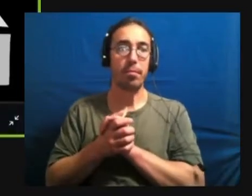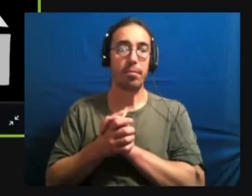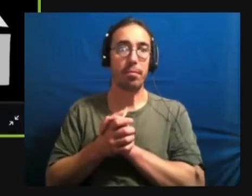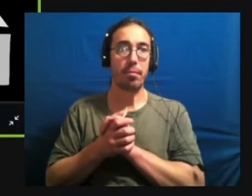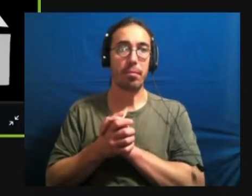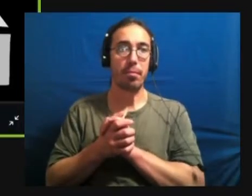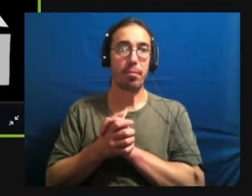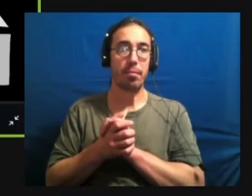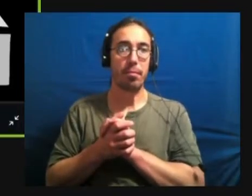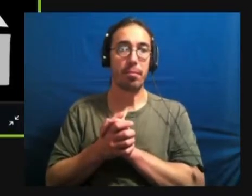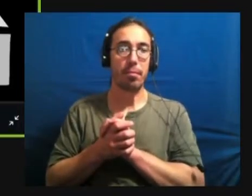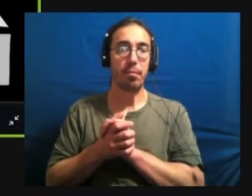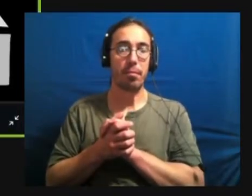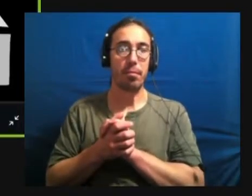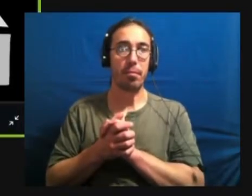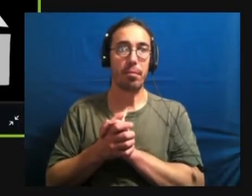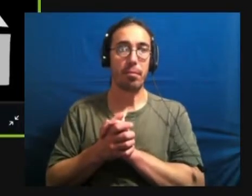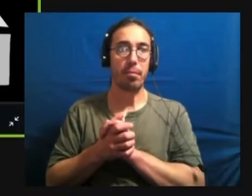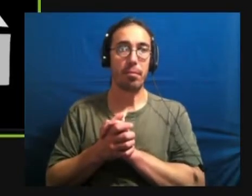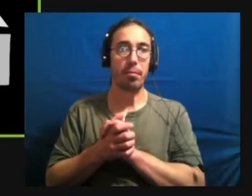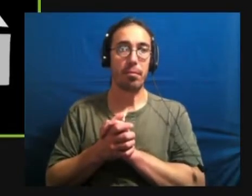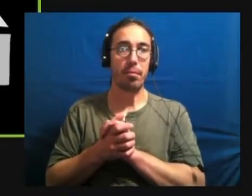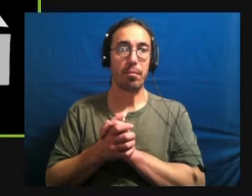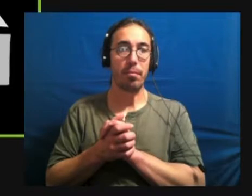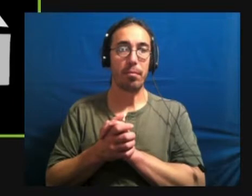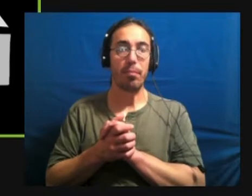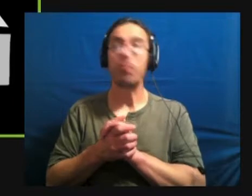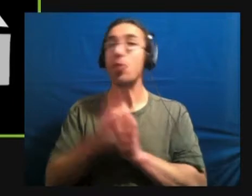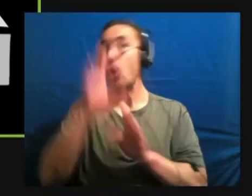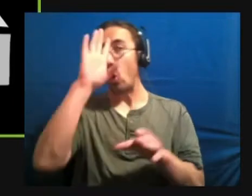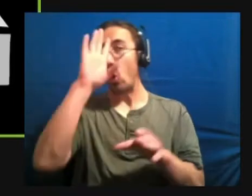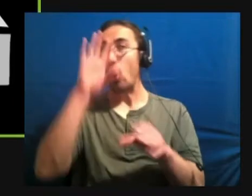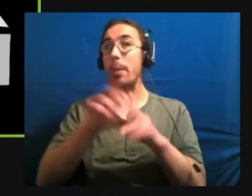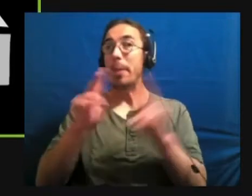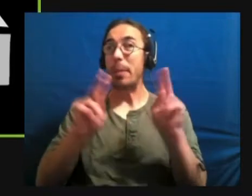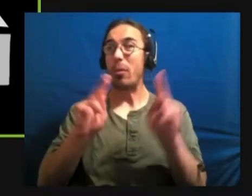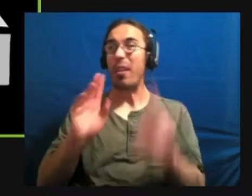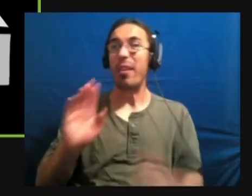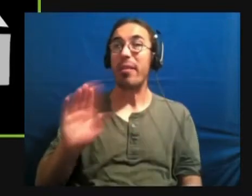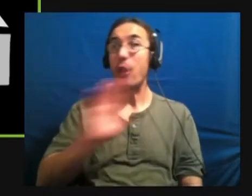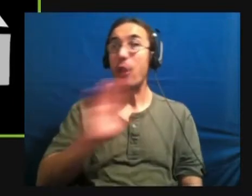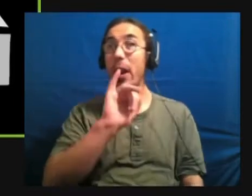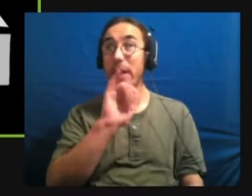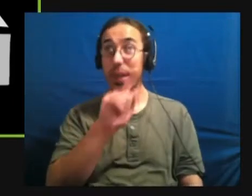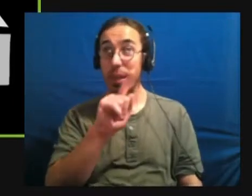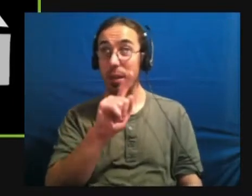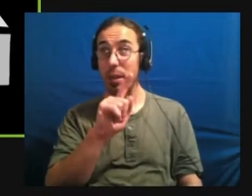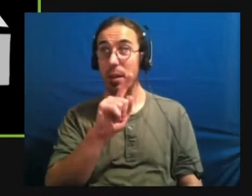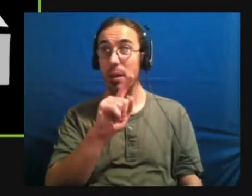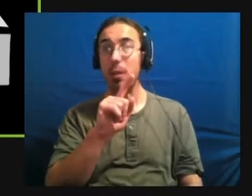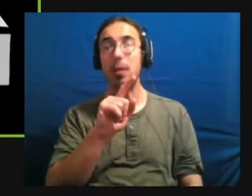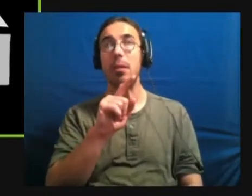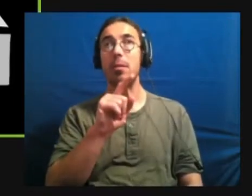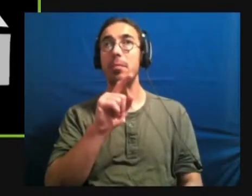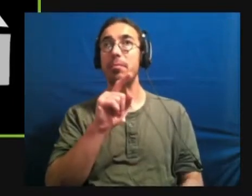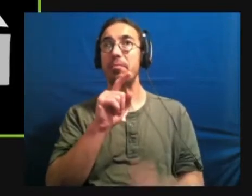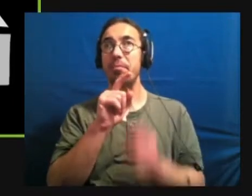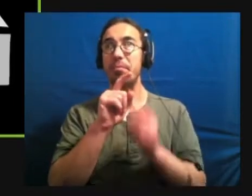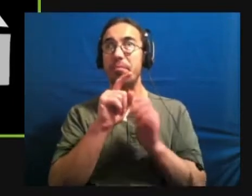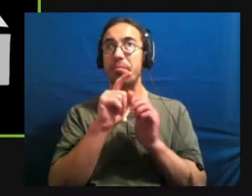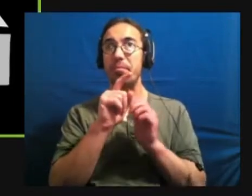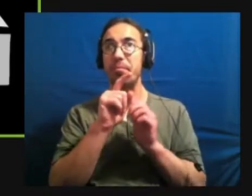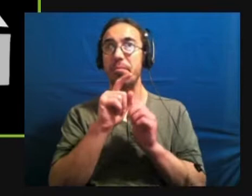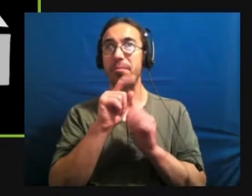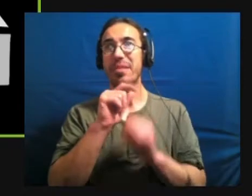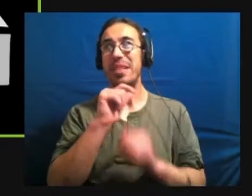we want to posit that autistic people's identity an autistic person's identity does not